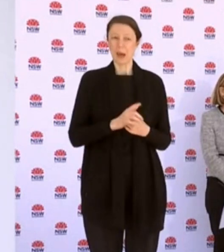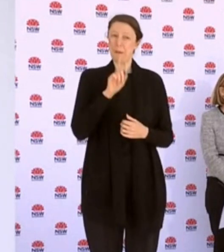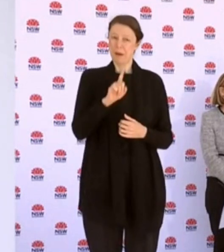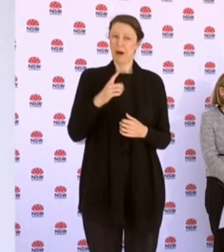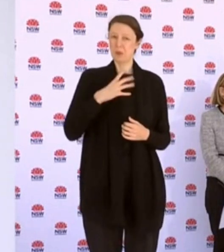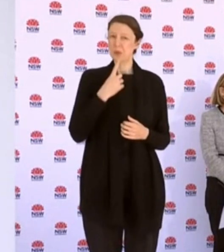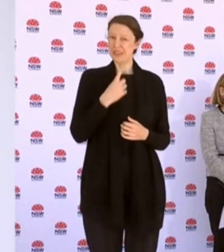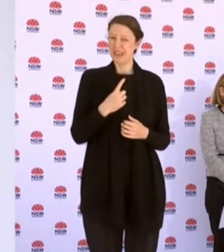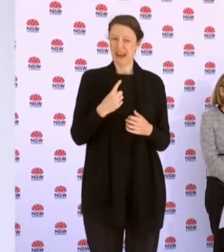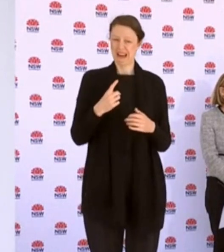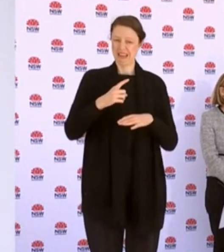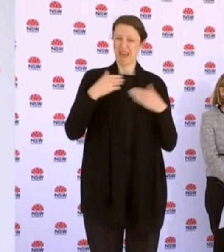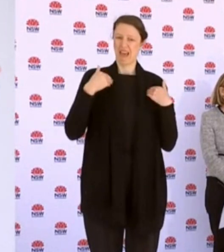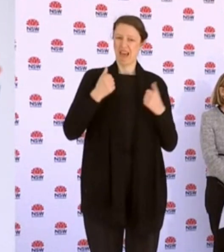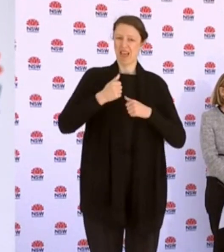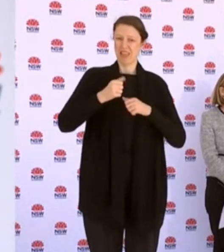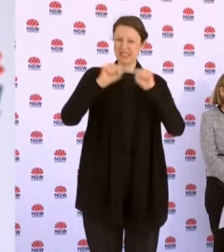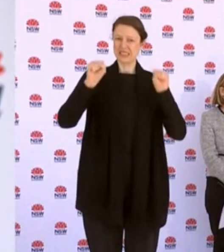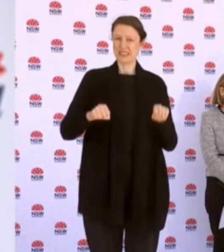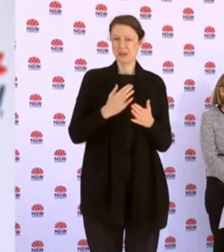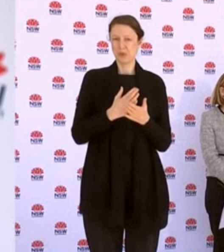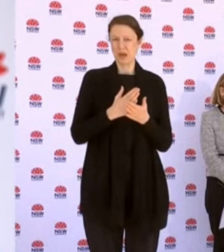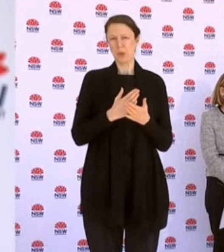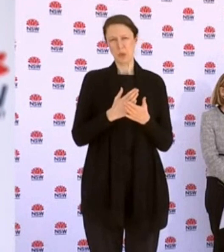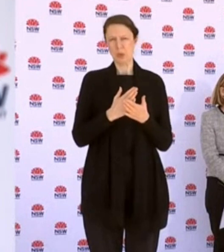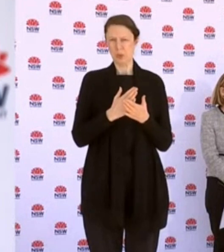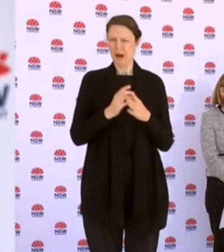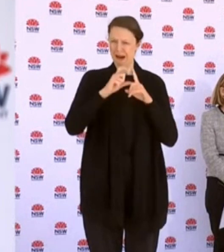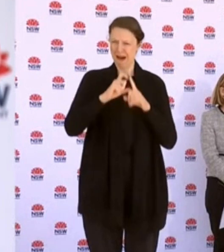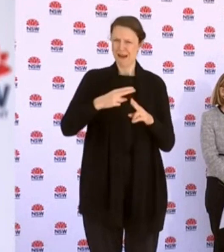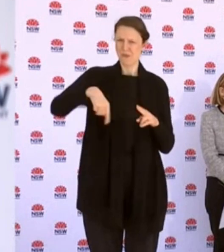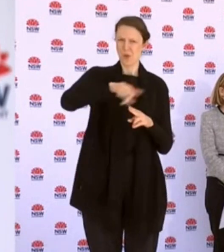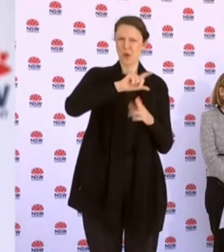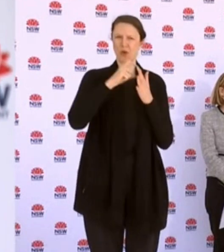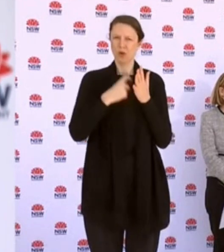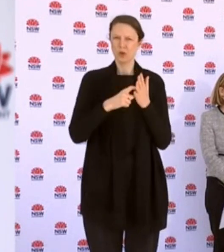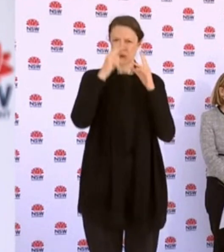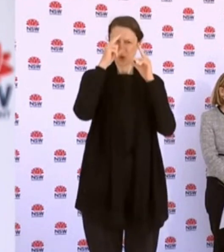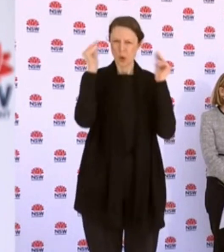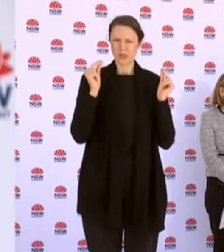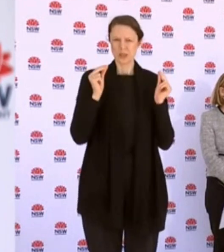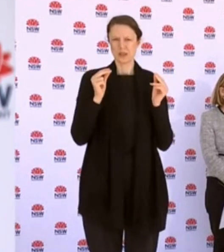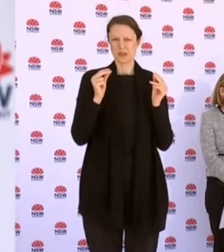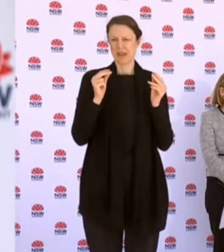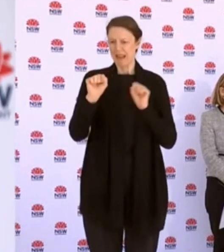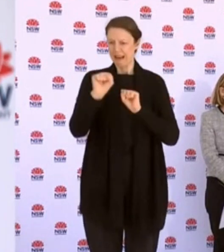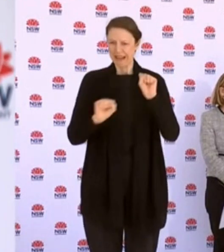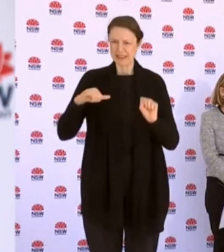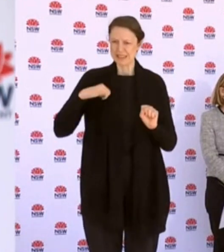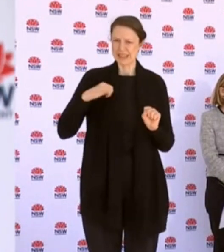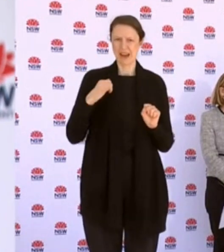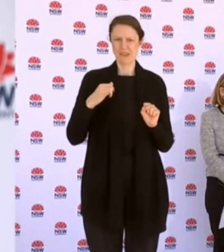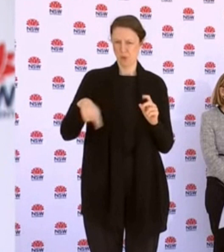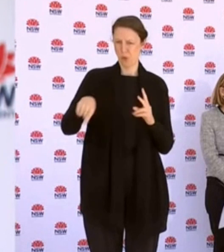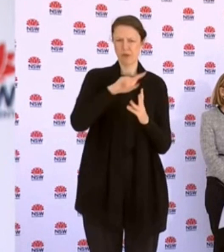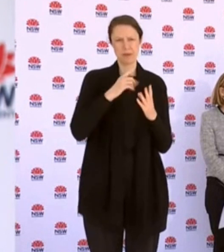health system, because and I want to thank the doctors and nurses, all of the staff, the cleaning staff. I've worked